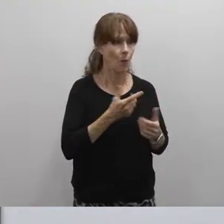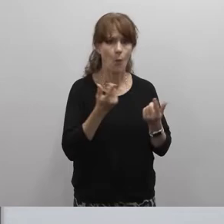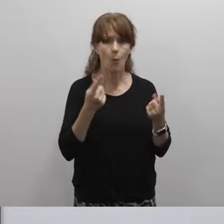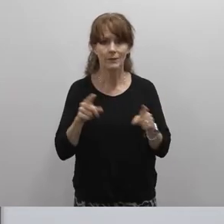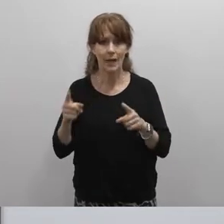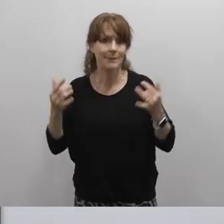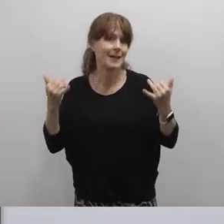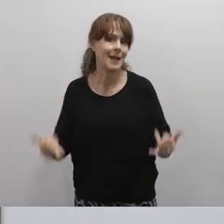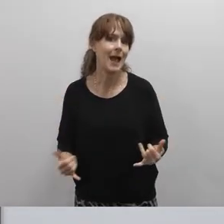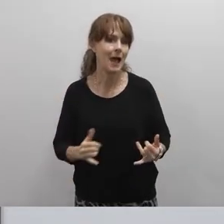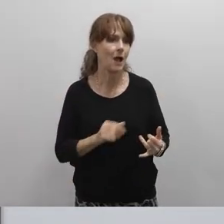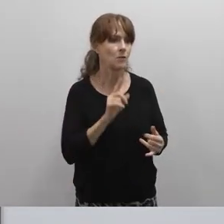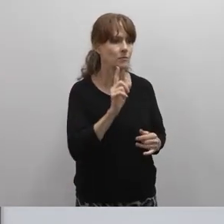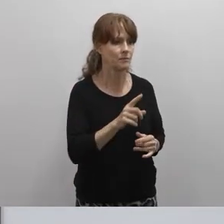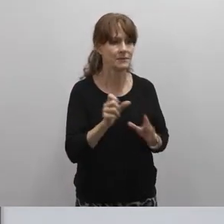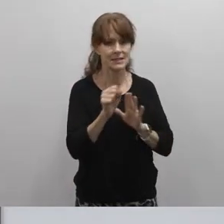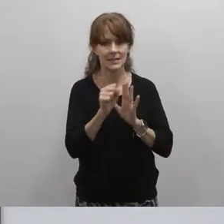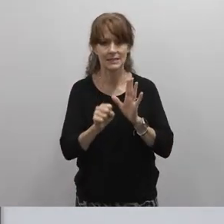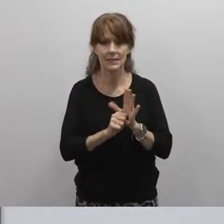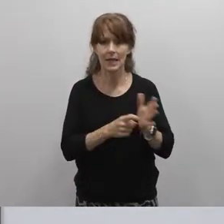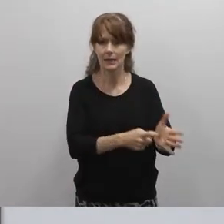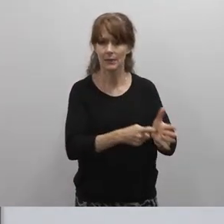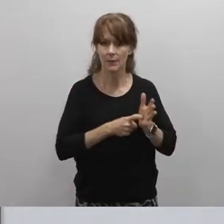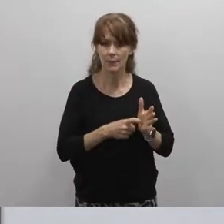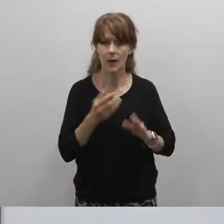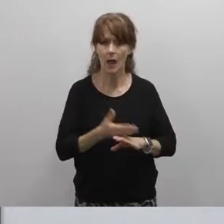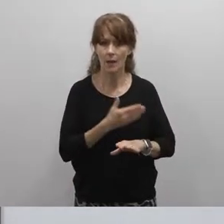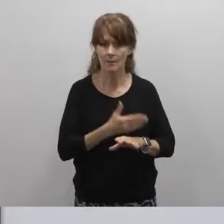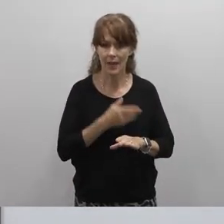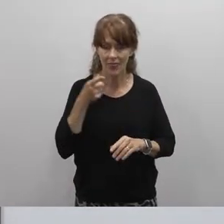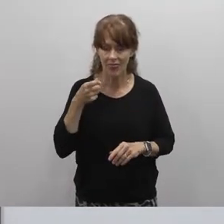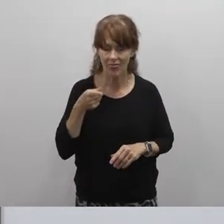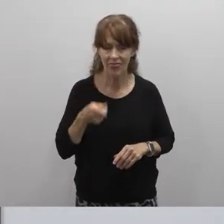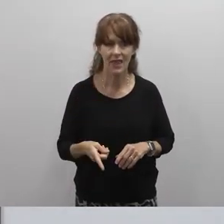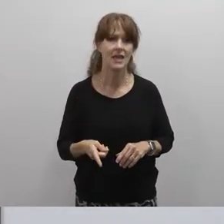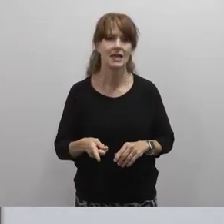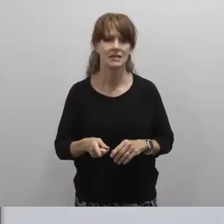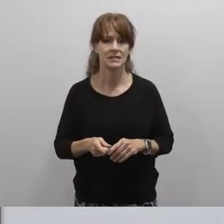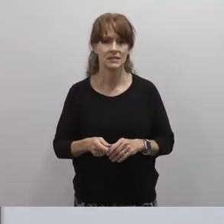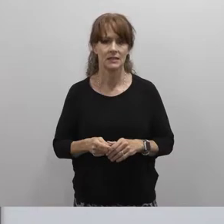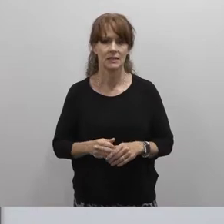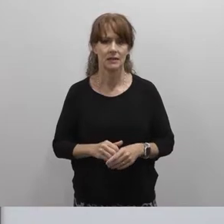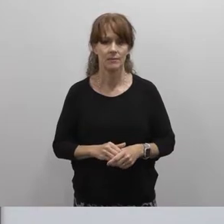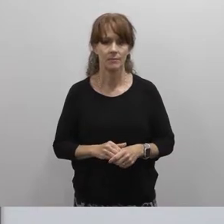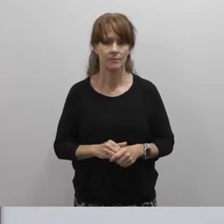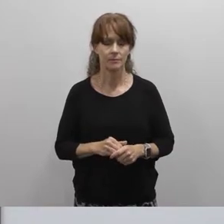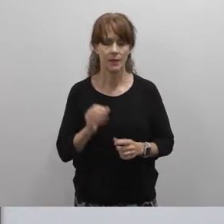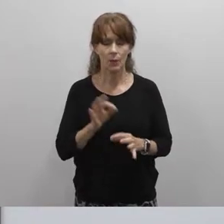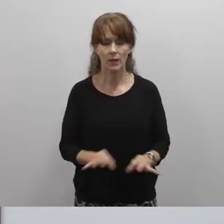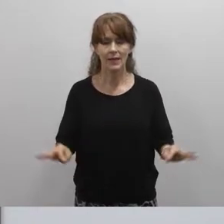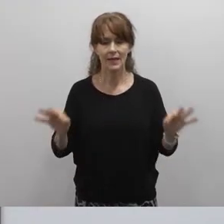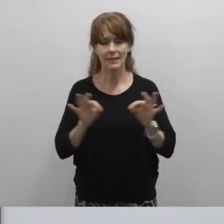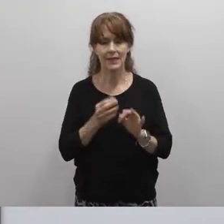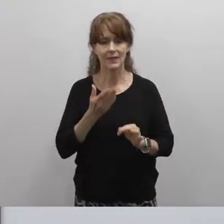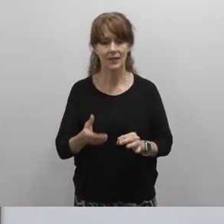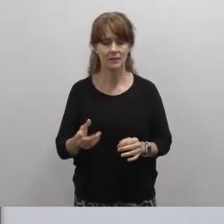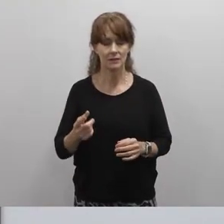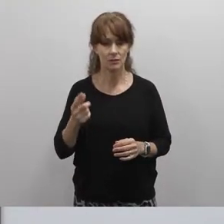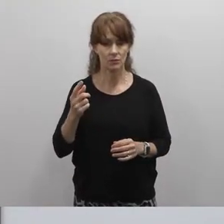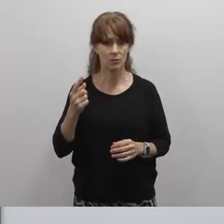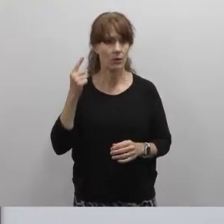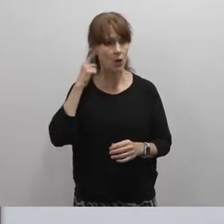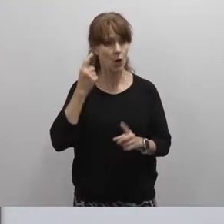right now, what are the state mandated policies, do we need to update this? And one of the key things that we heard directly